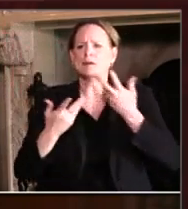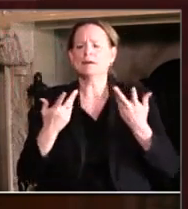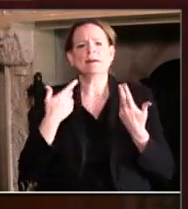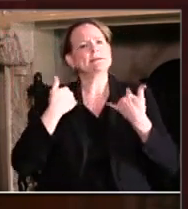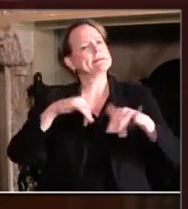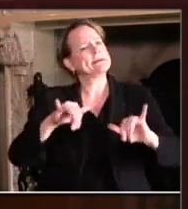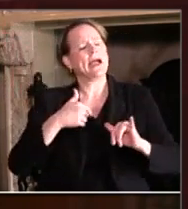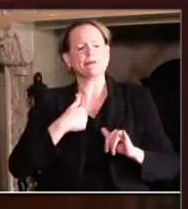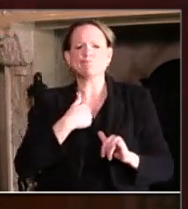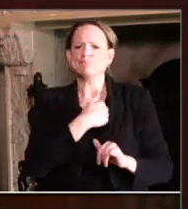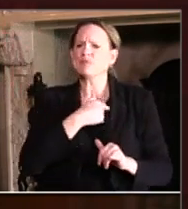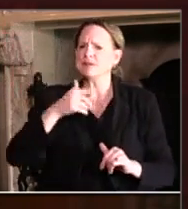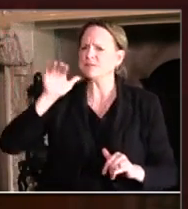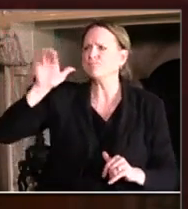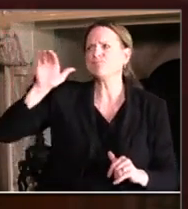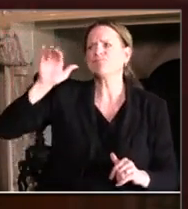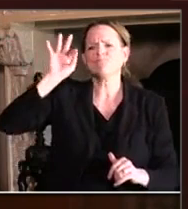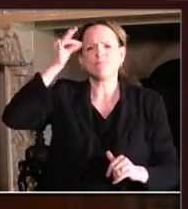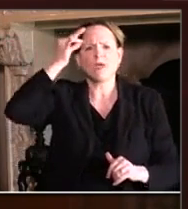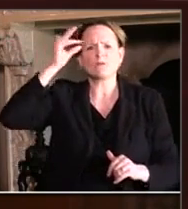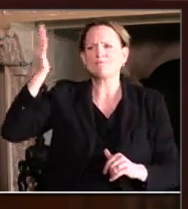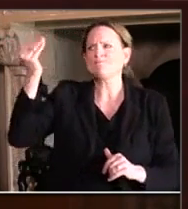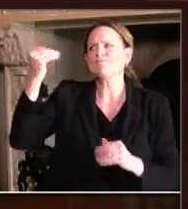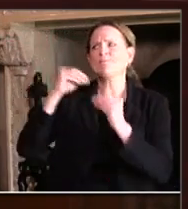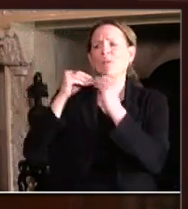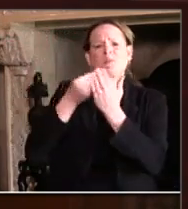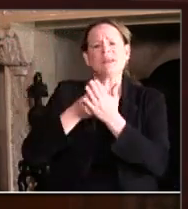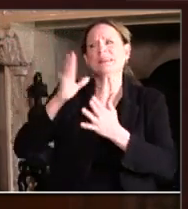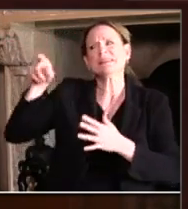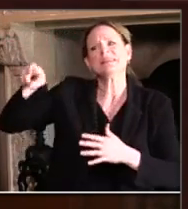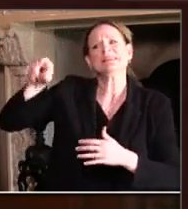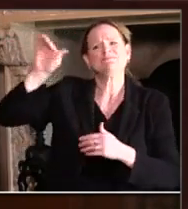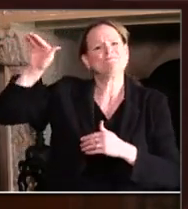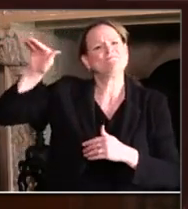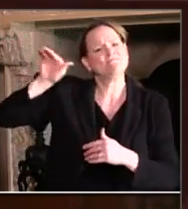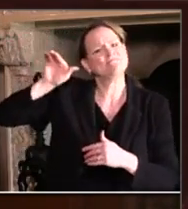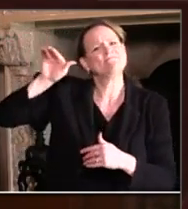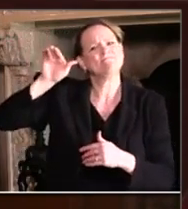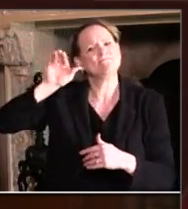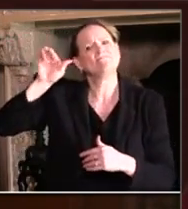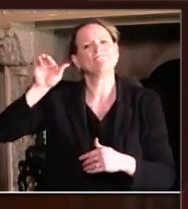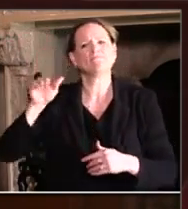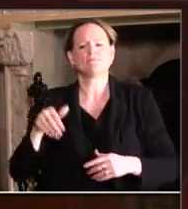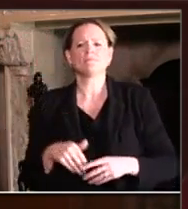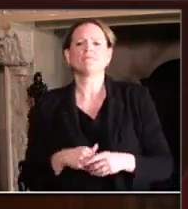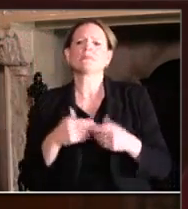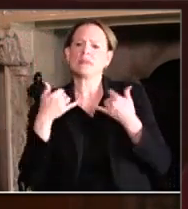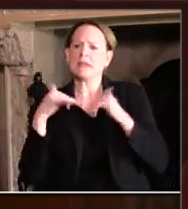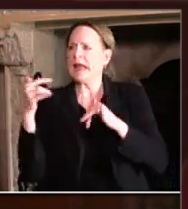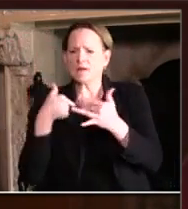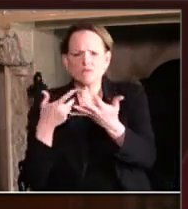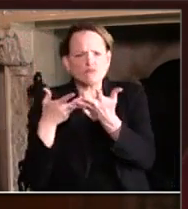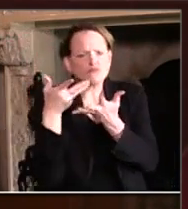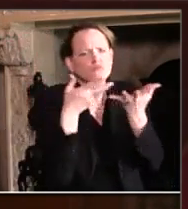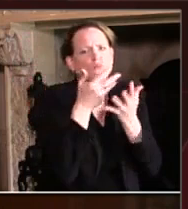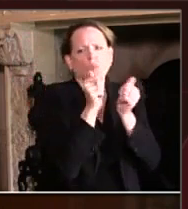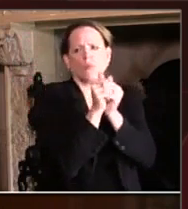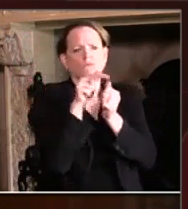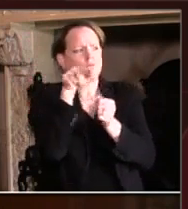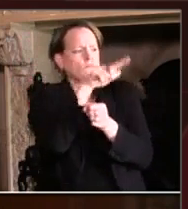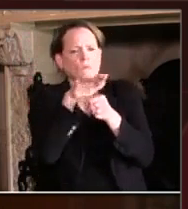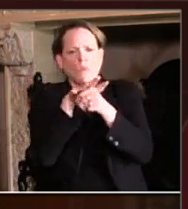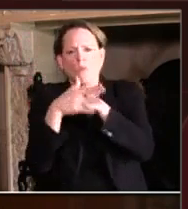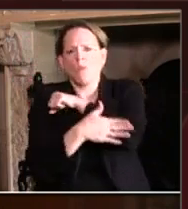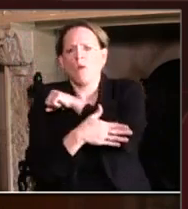and local governments, and will continue to work with local partners and communities so that we can use federal funding to best support